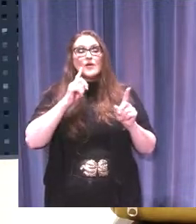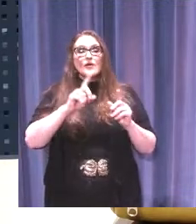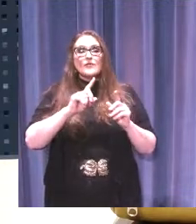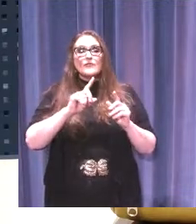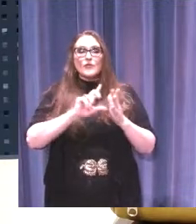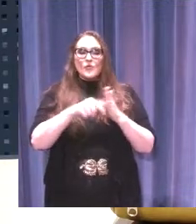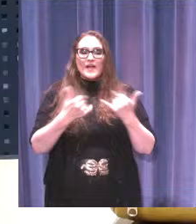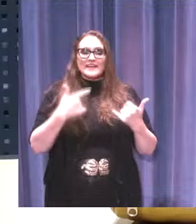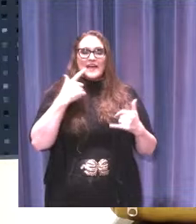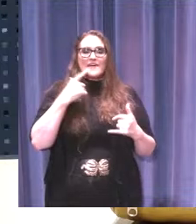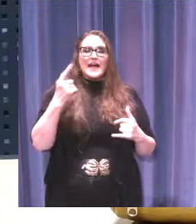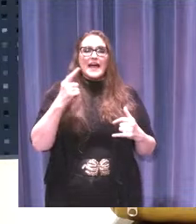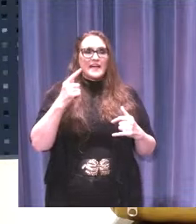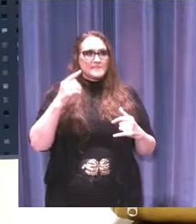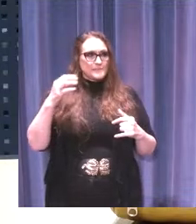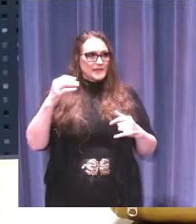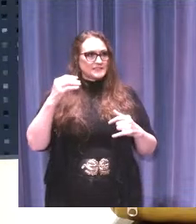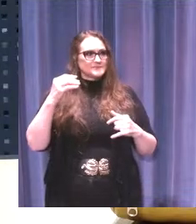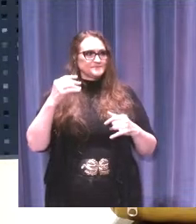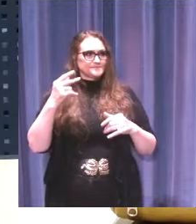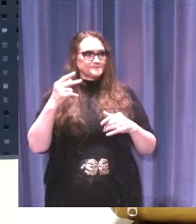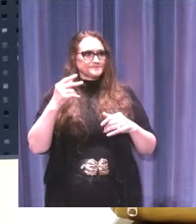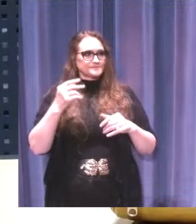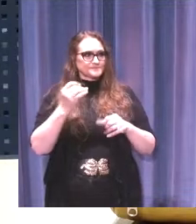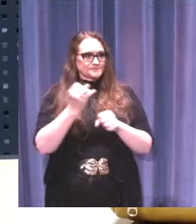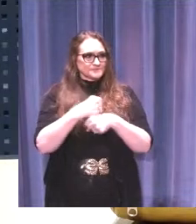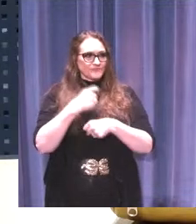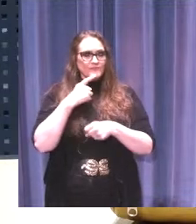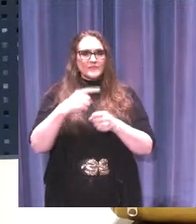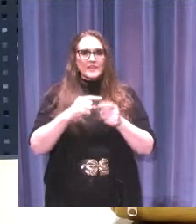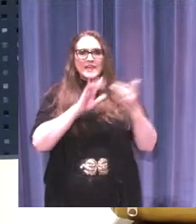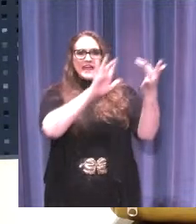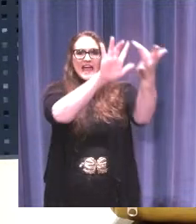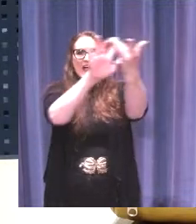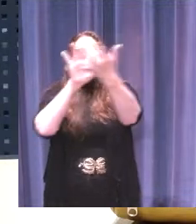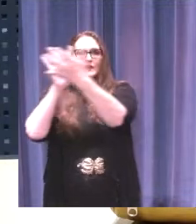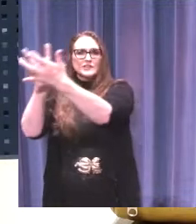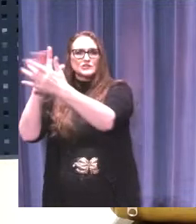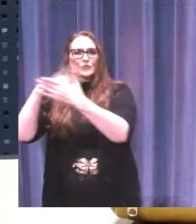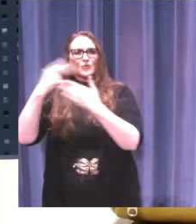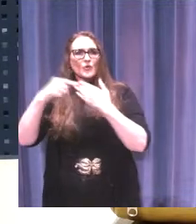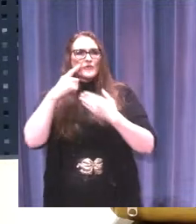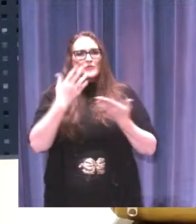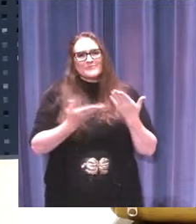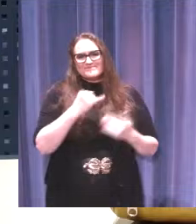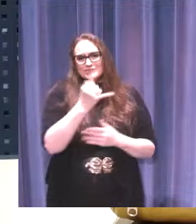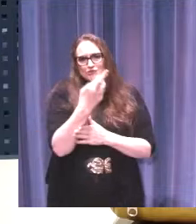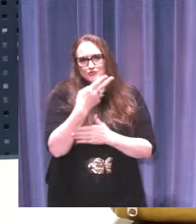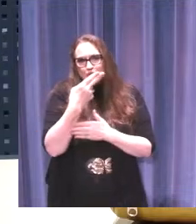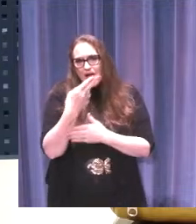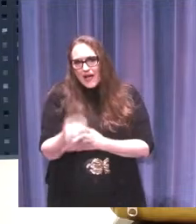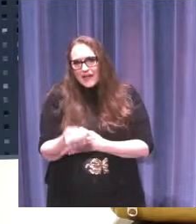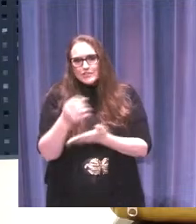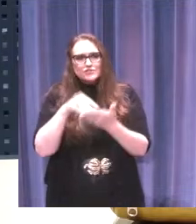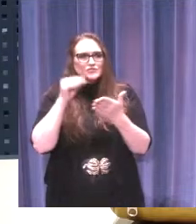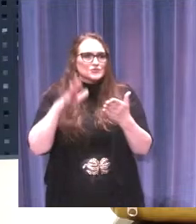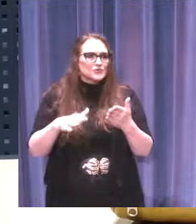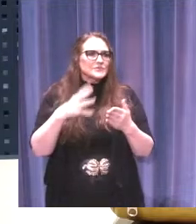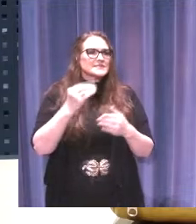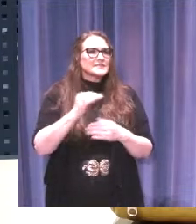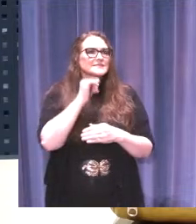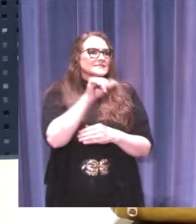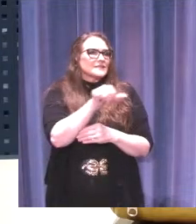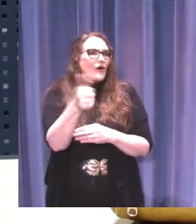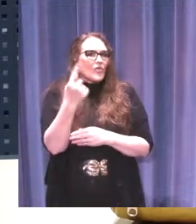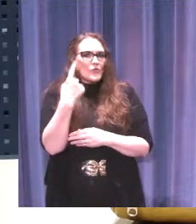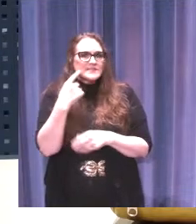been putting together a outreach program for maybe junior high students. And unlike all the other ones